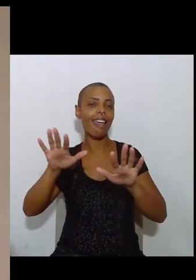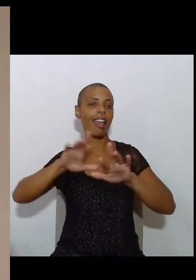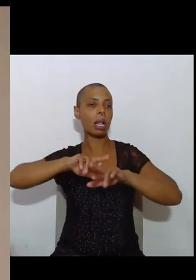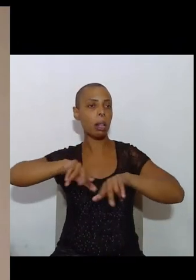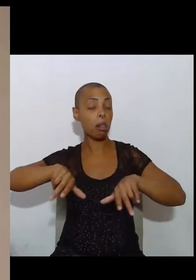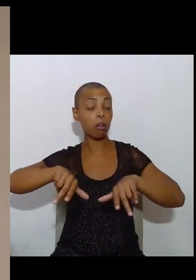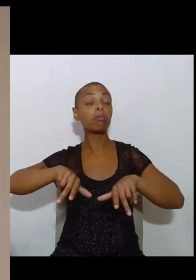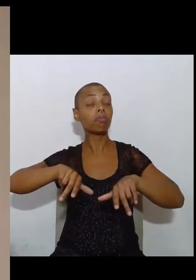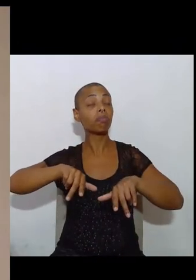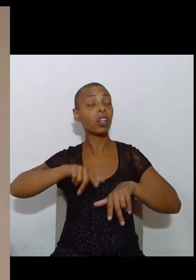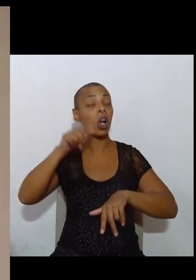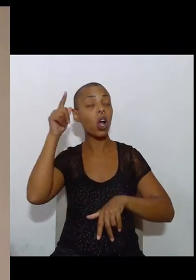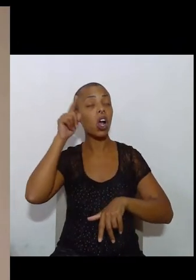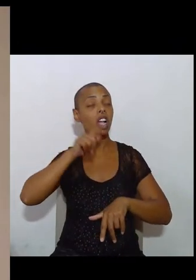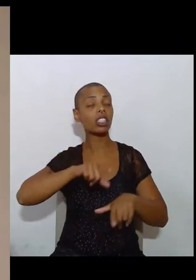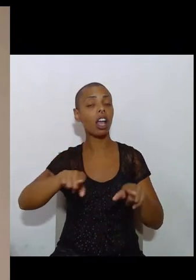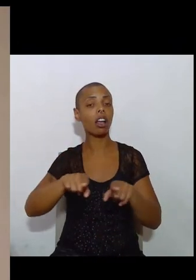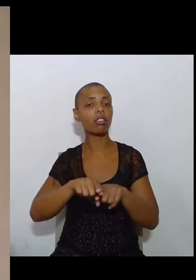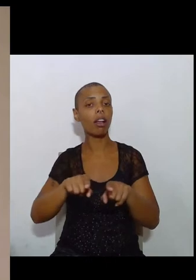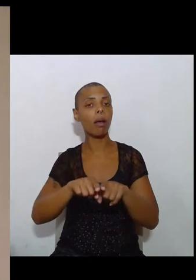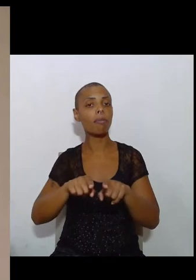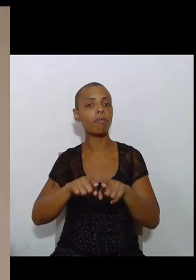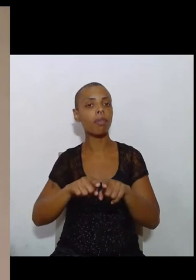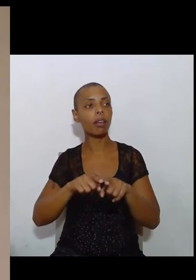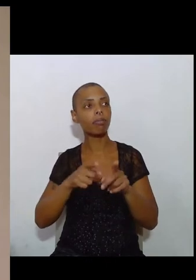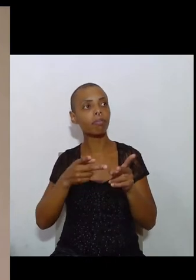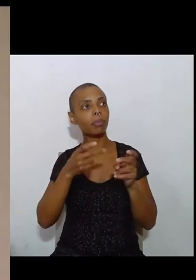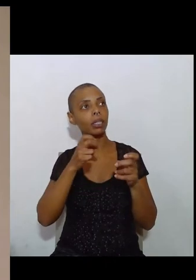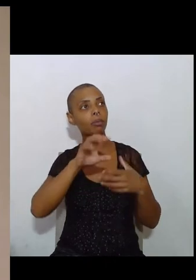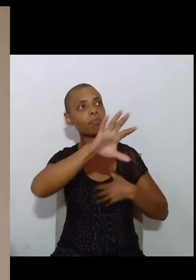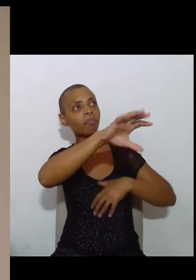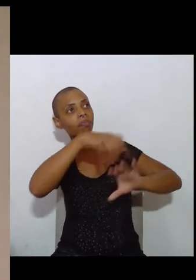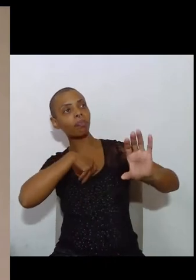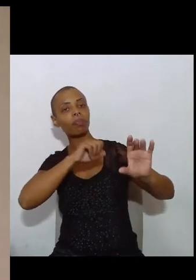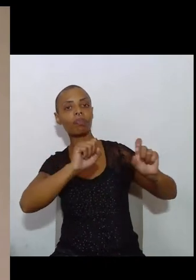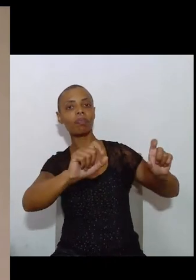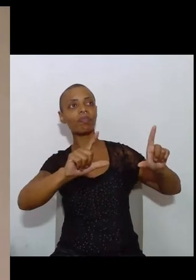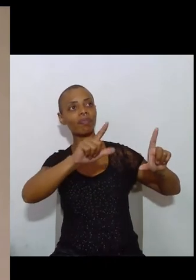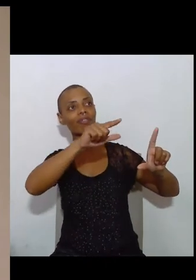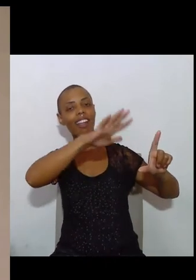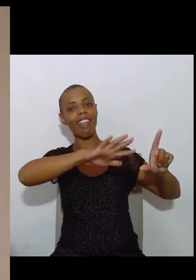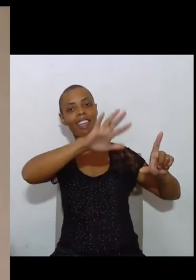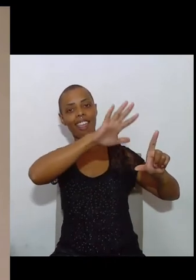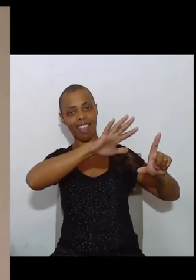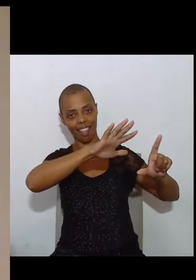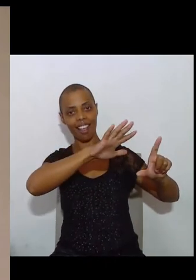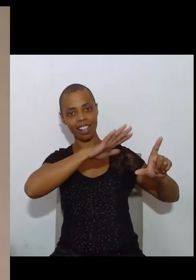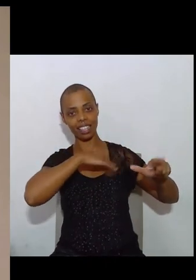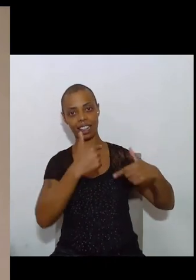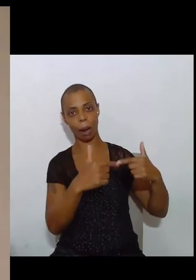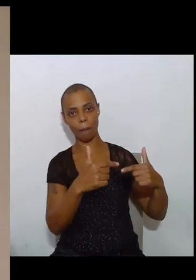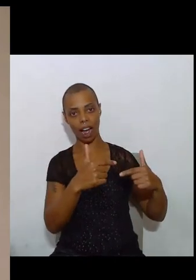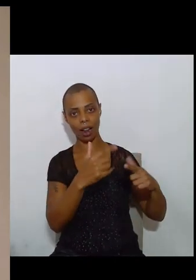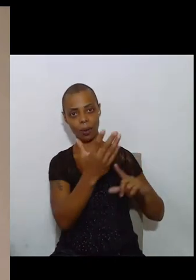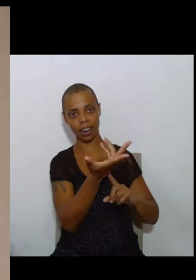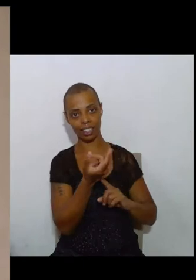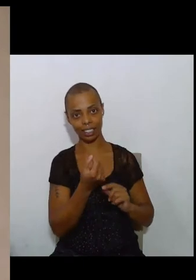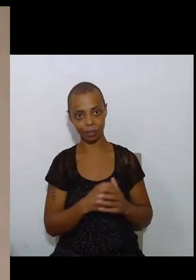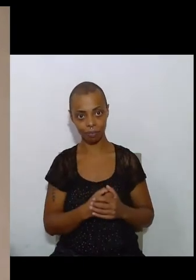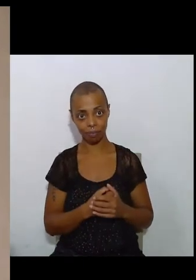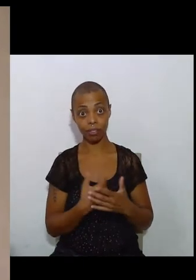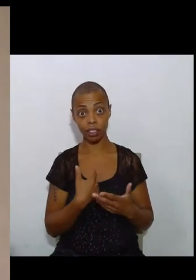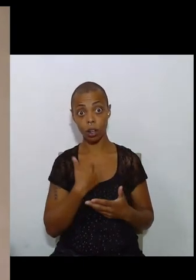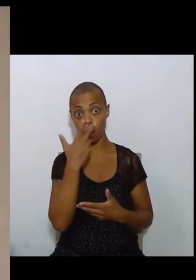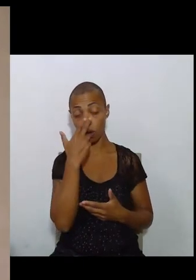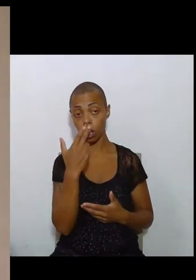people will understand what I what I'm saying and I think that they all can relate to my work and I think